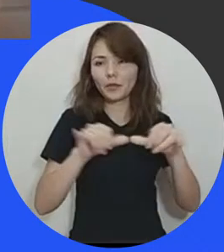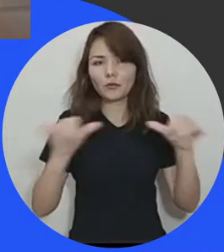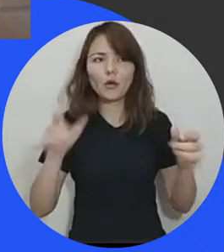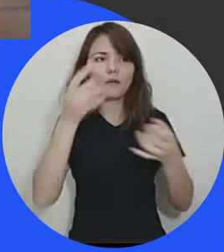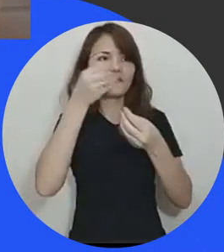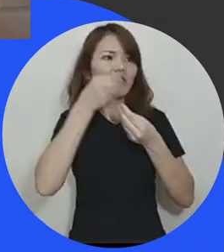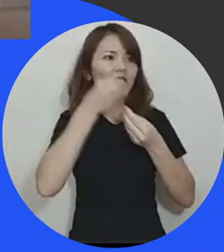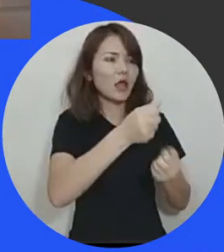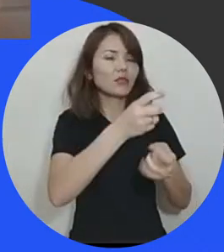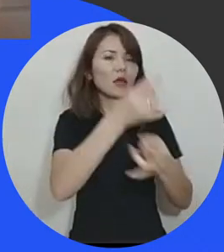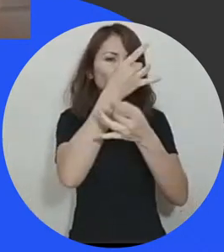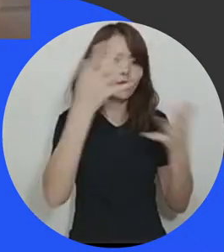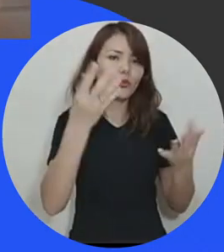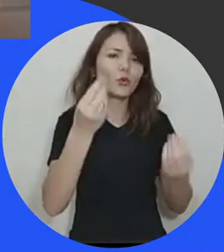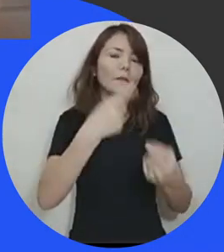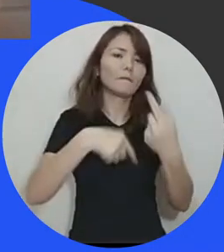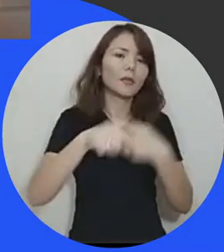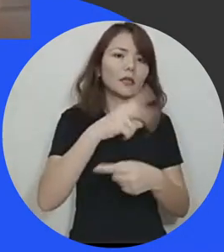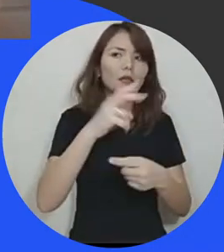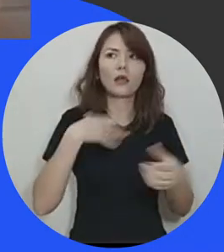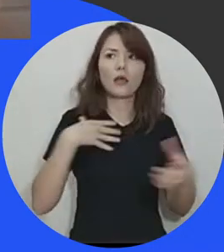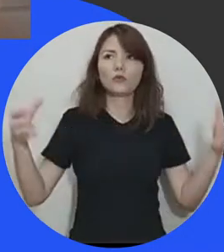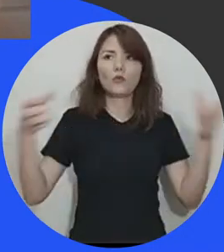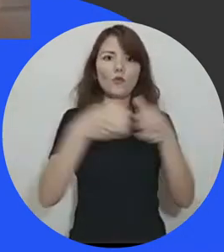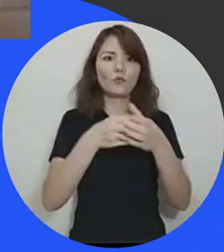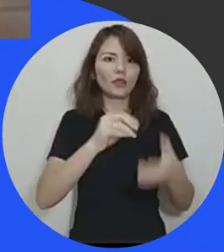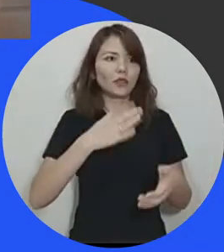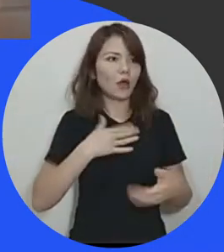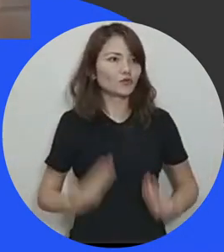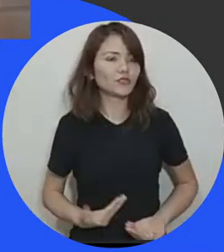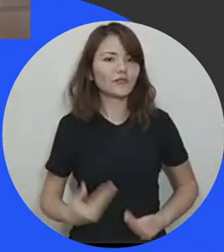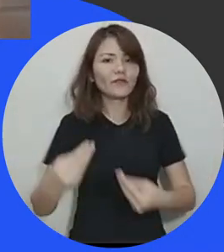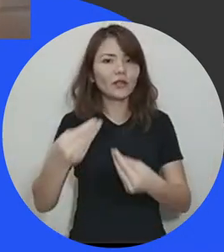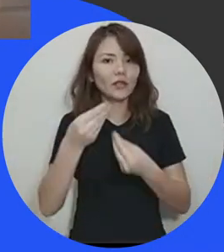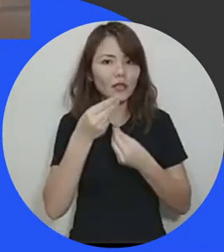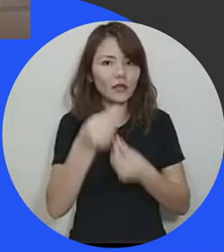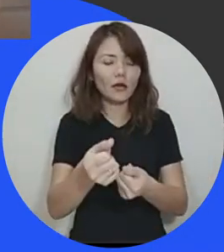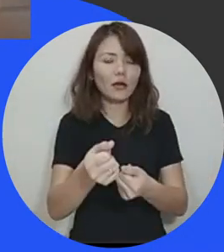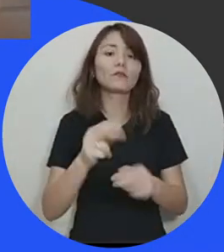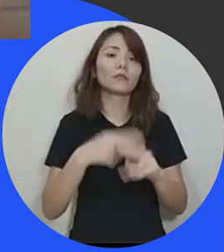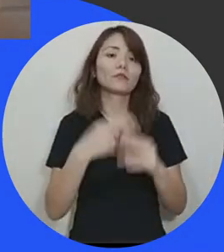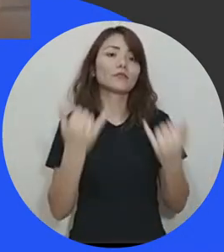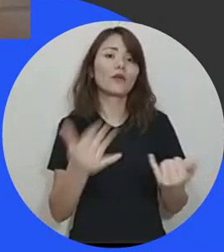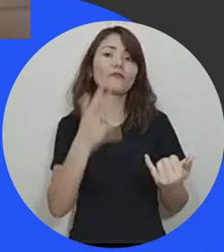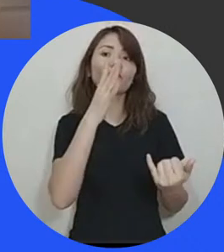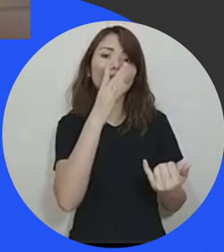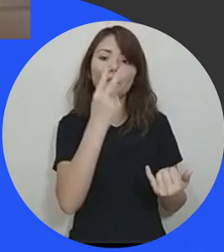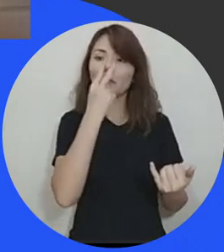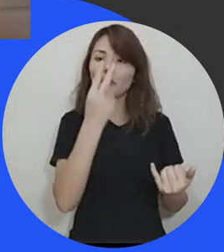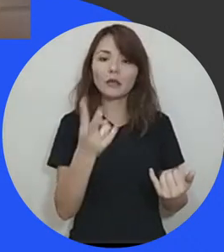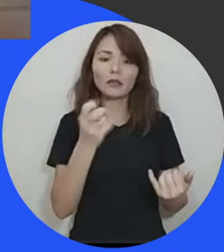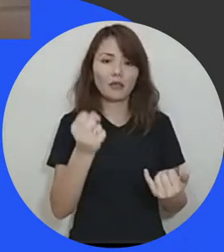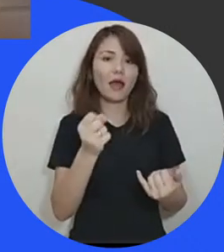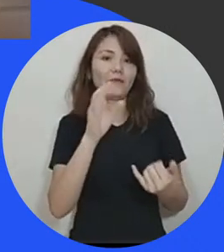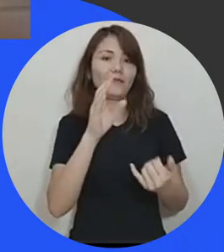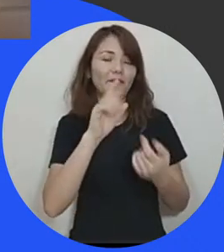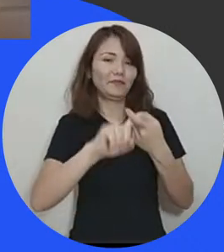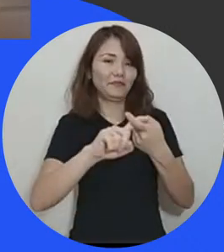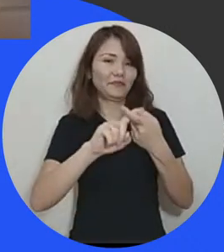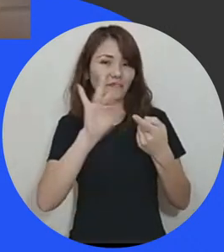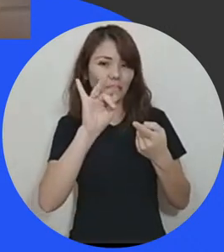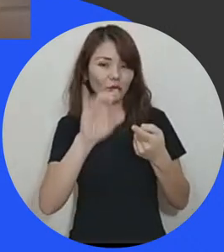in general. Now it's time to look at the virus itself. This year, as a part of the response